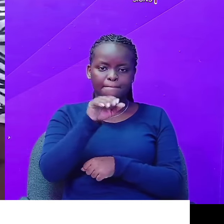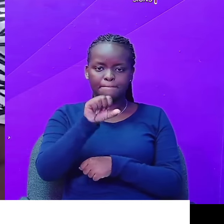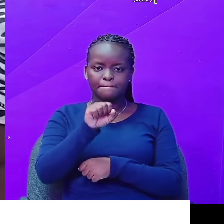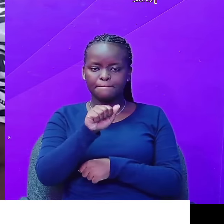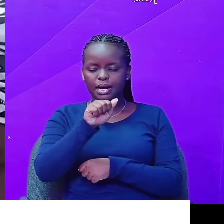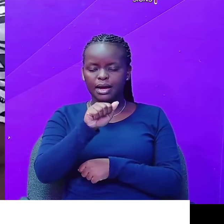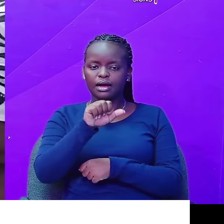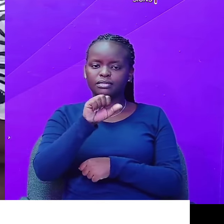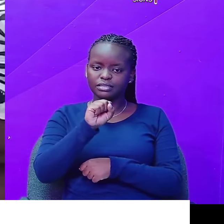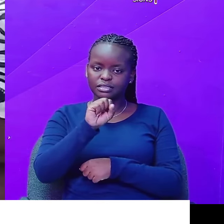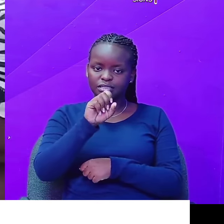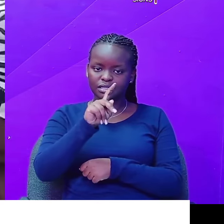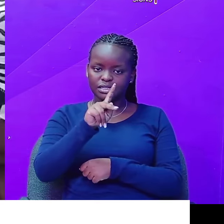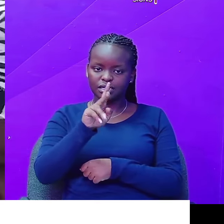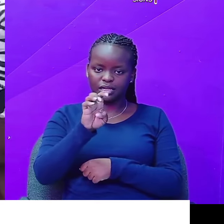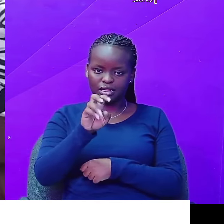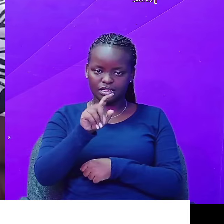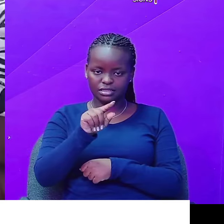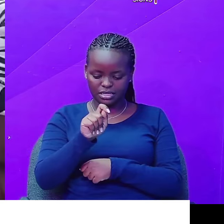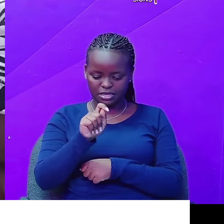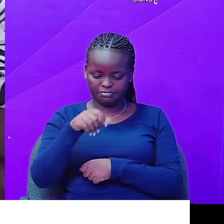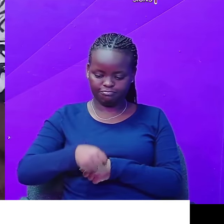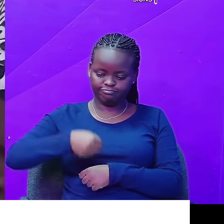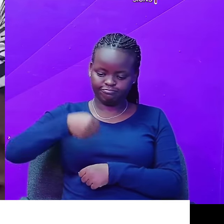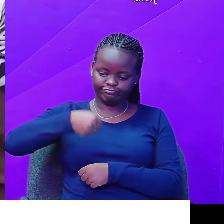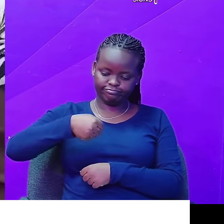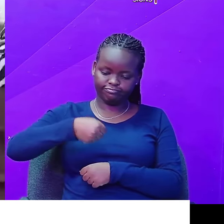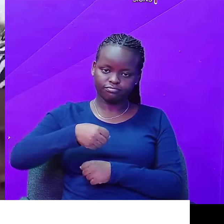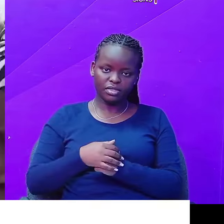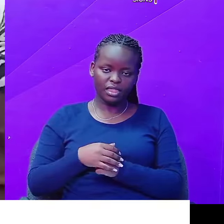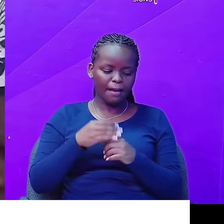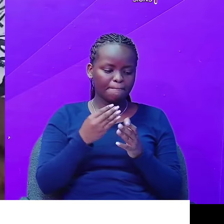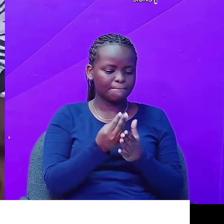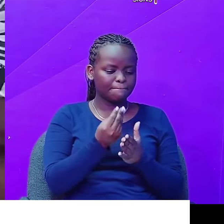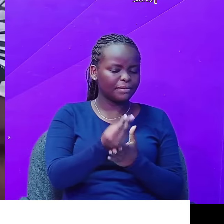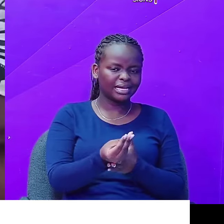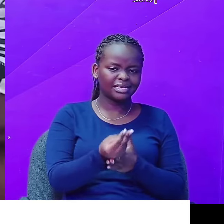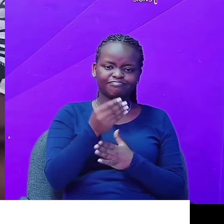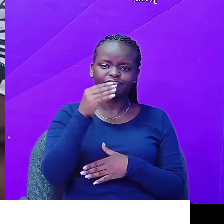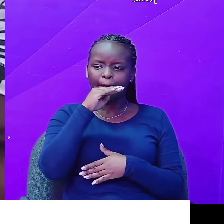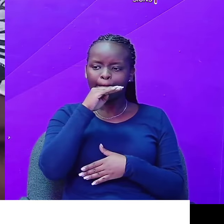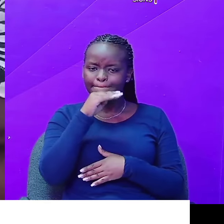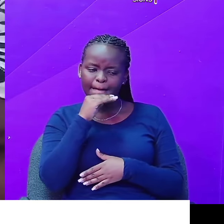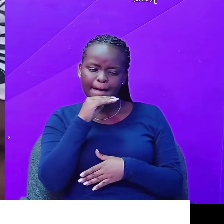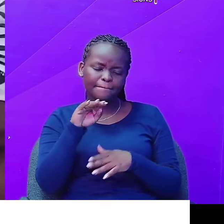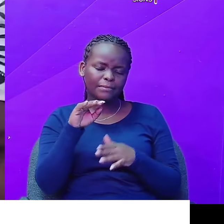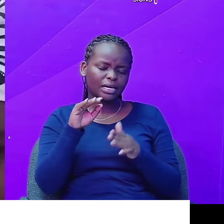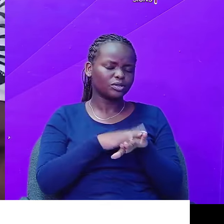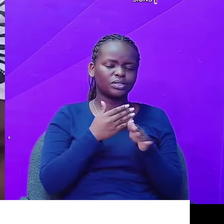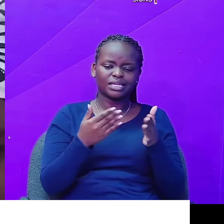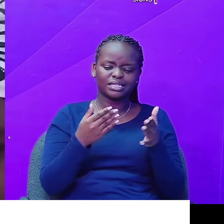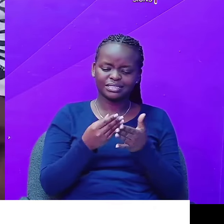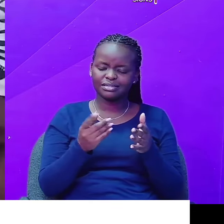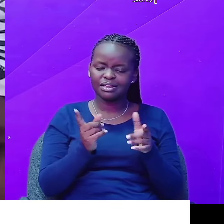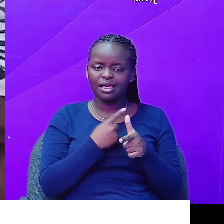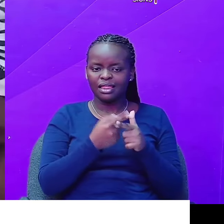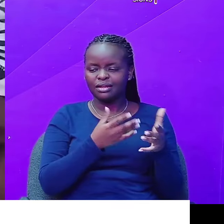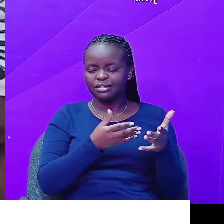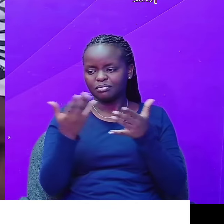kitu. Mtu anapata kikapu hapa, ananunulia maembe, ananunulia vitu zile nzuri hapa, anaenda nazo